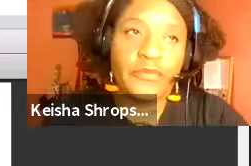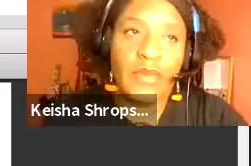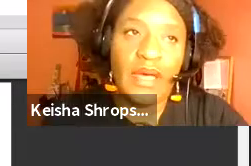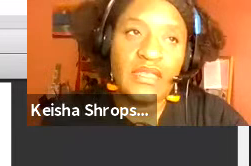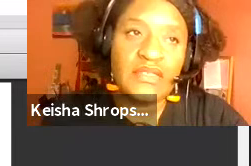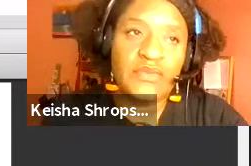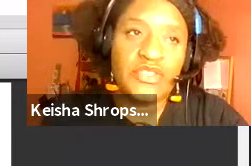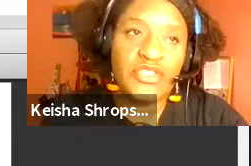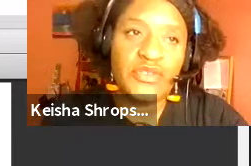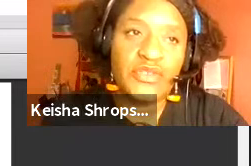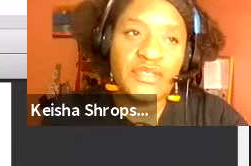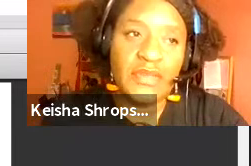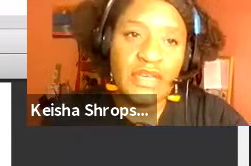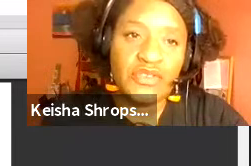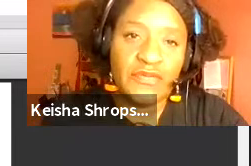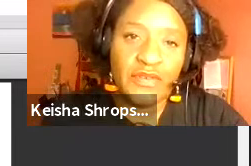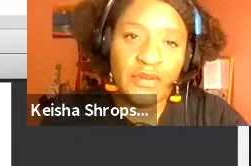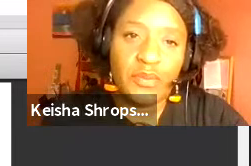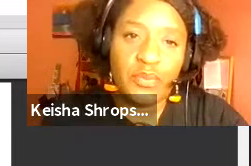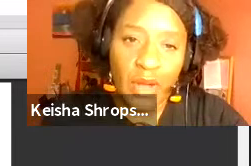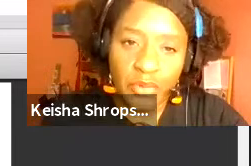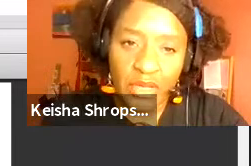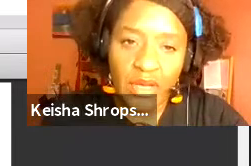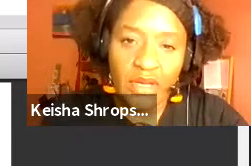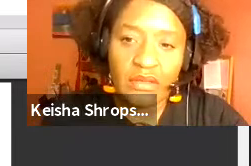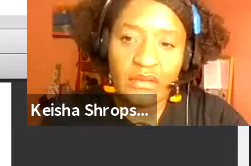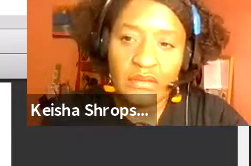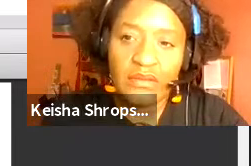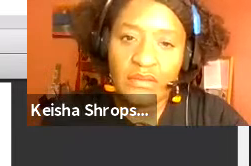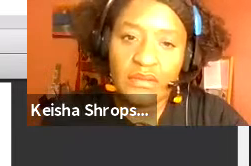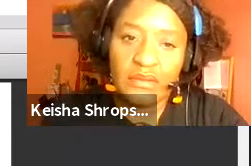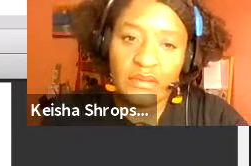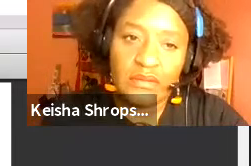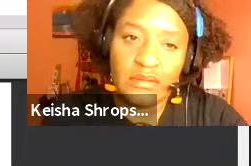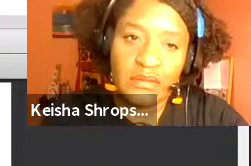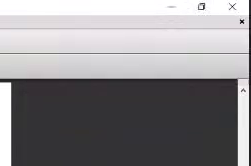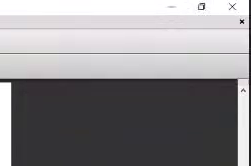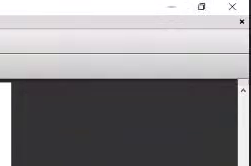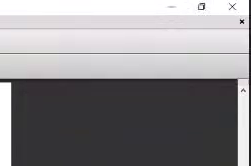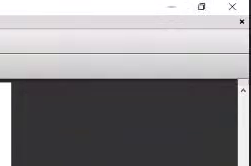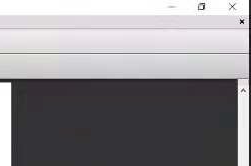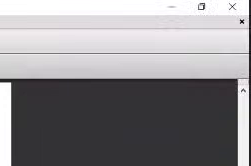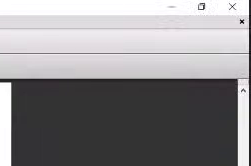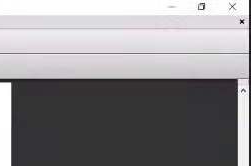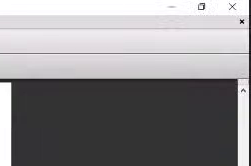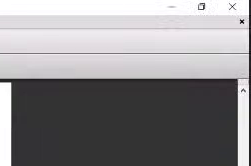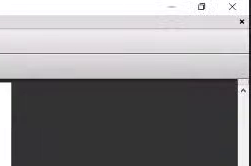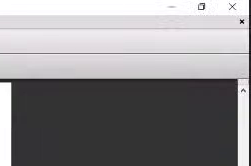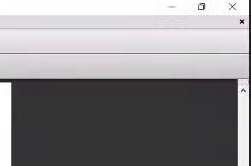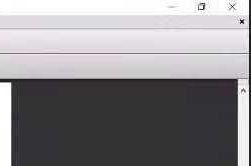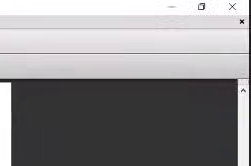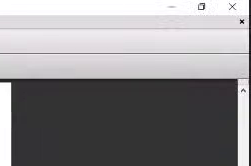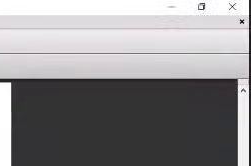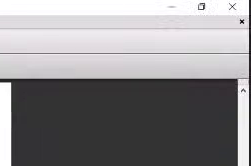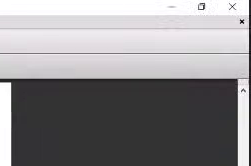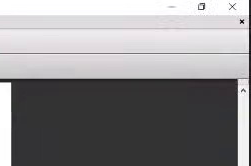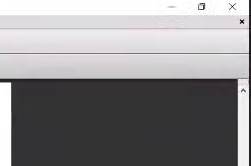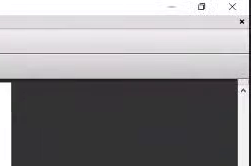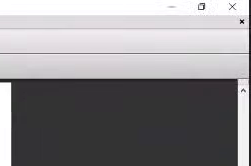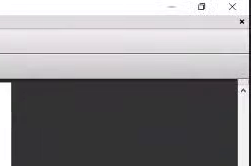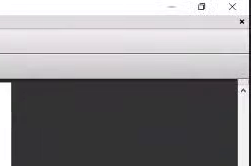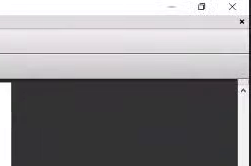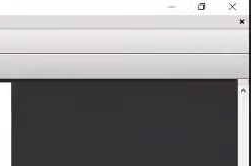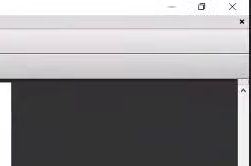but I guess we should use the metric from the property line. Right, which it'll be 3 feet from the property line, yeah,